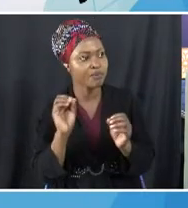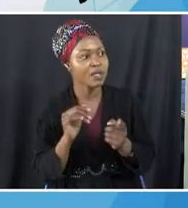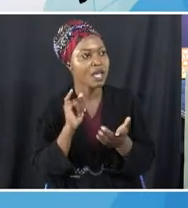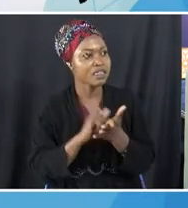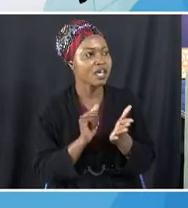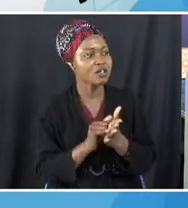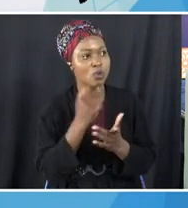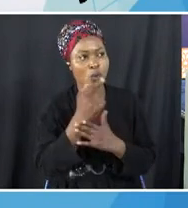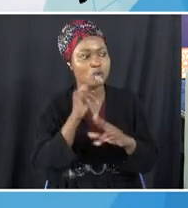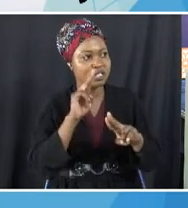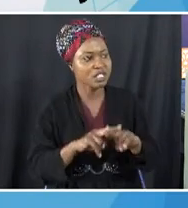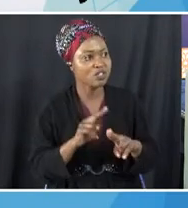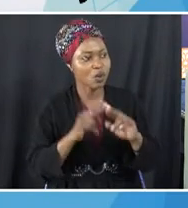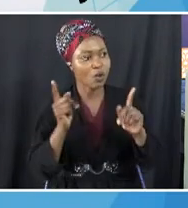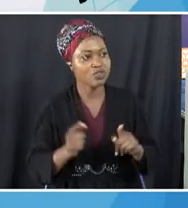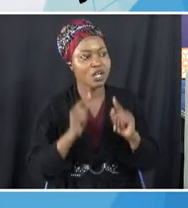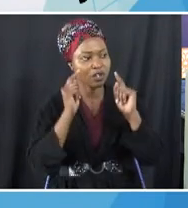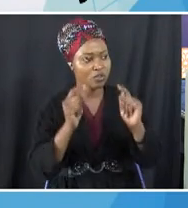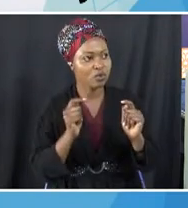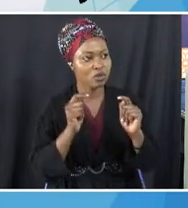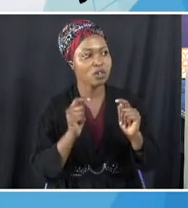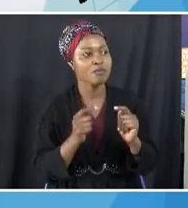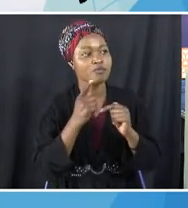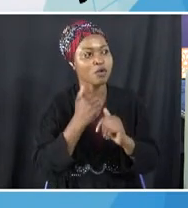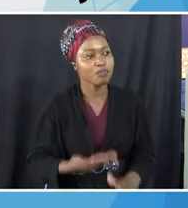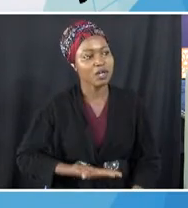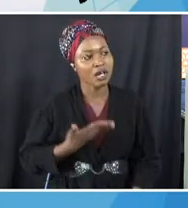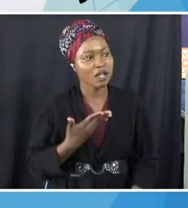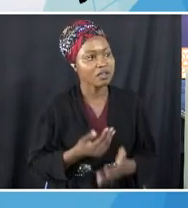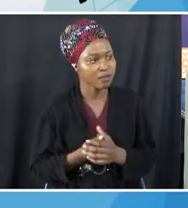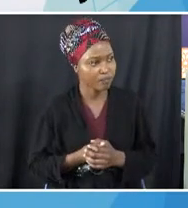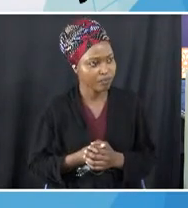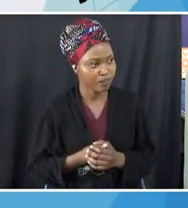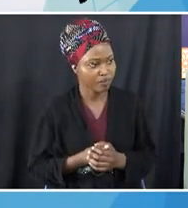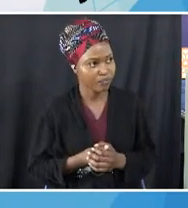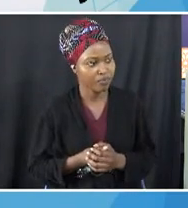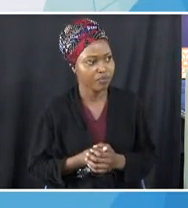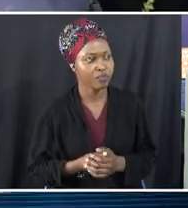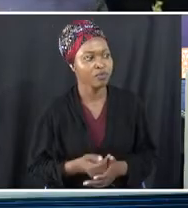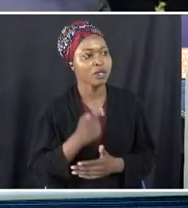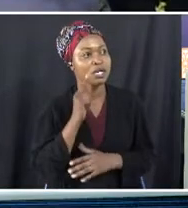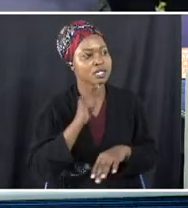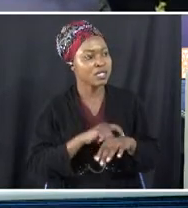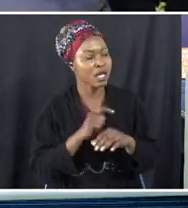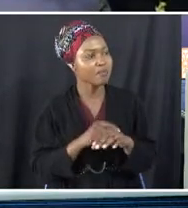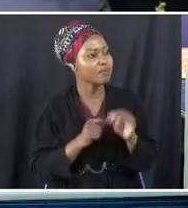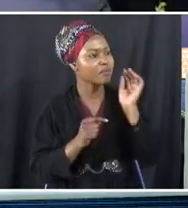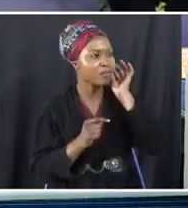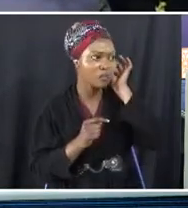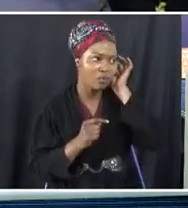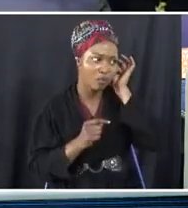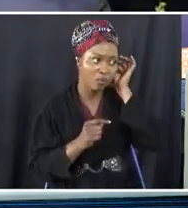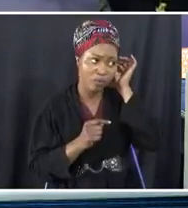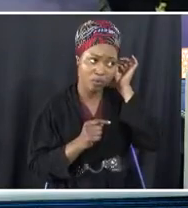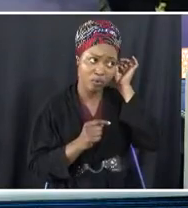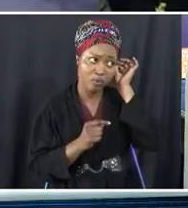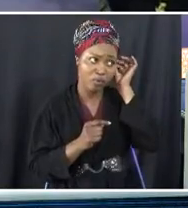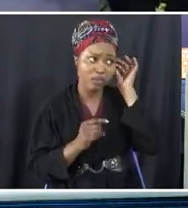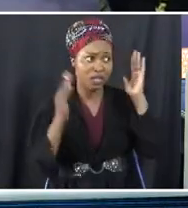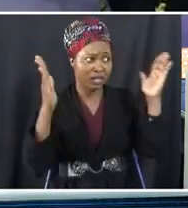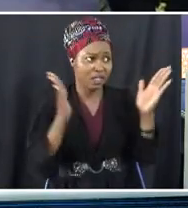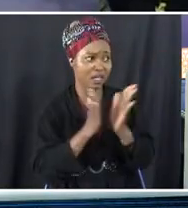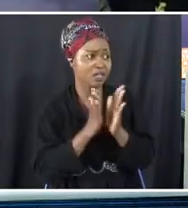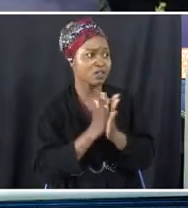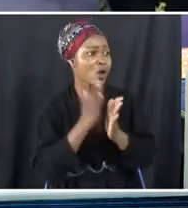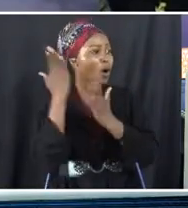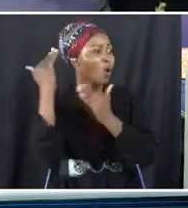who sits on the throne and from the wrath of the Lamb. When you compare this experience with the great hope